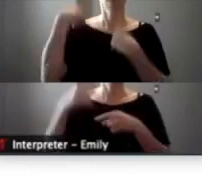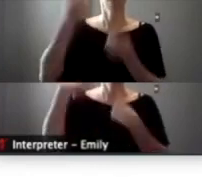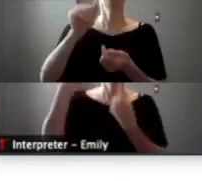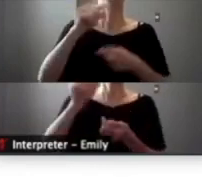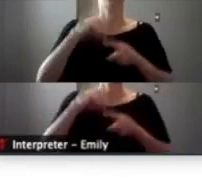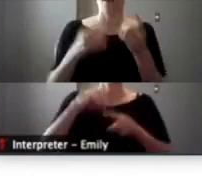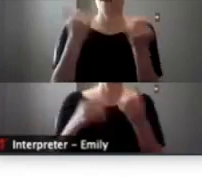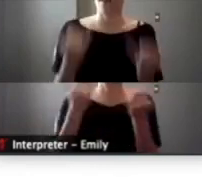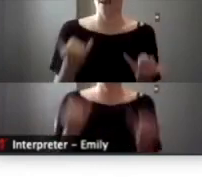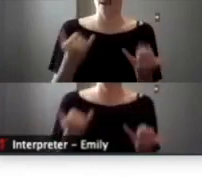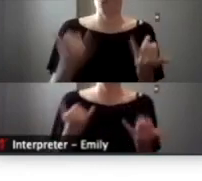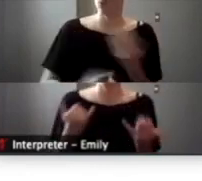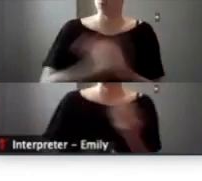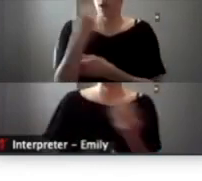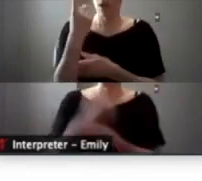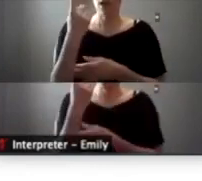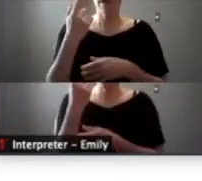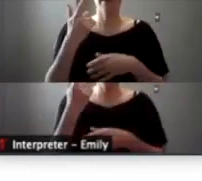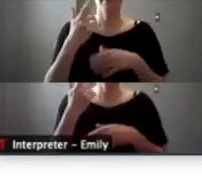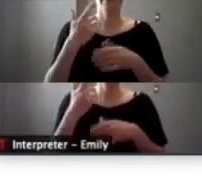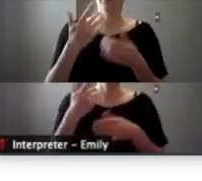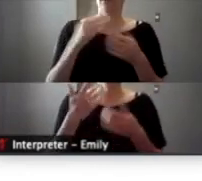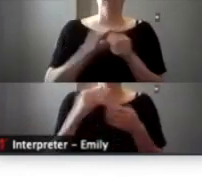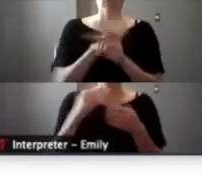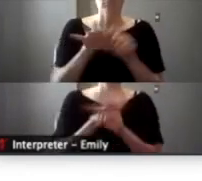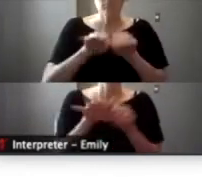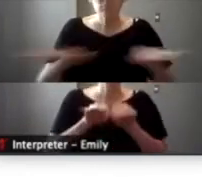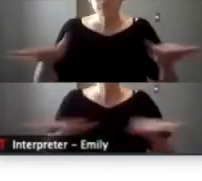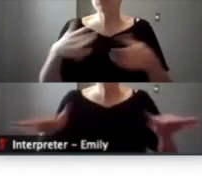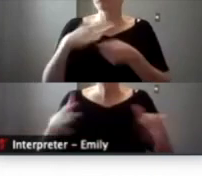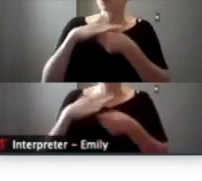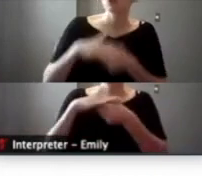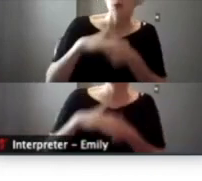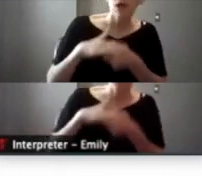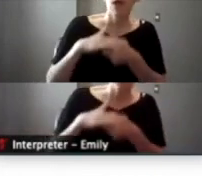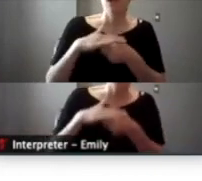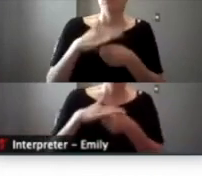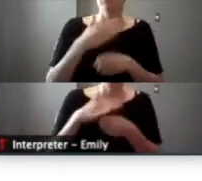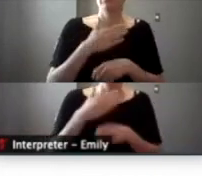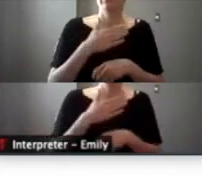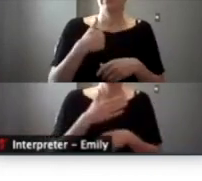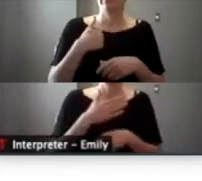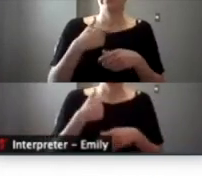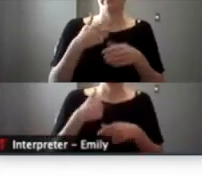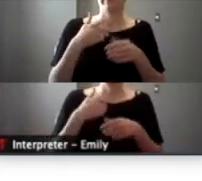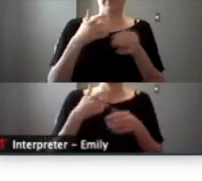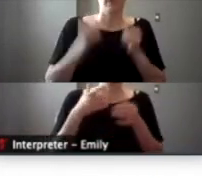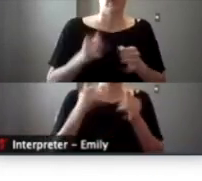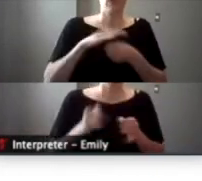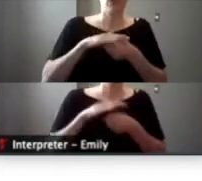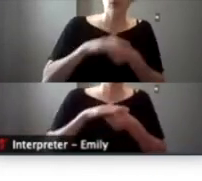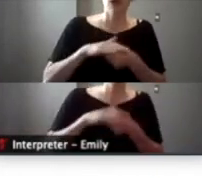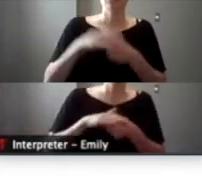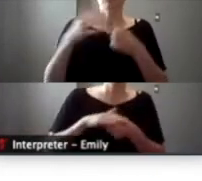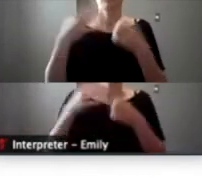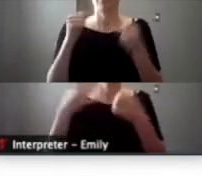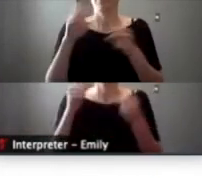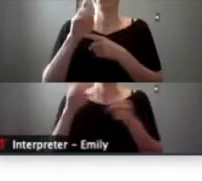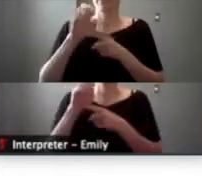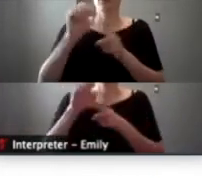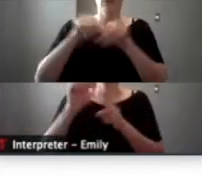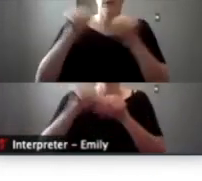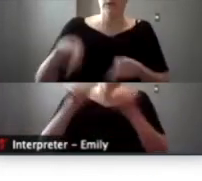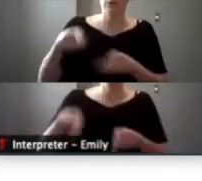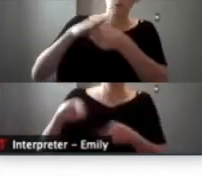more than ever, with the current stress of the pandemic on individuals and the healthcare system, it is important to recognize